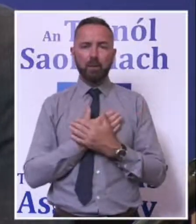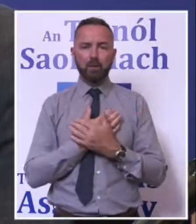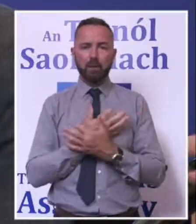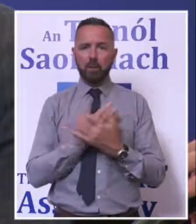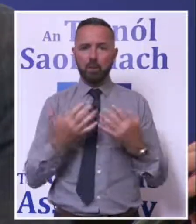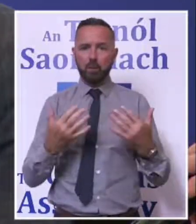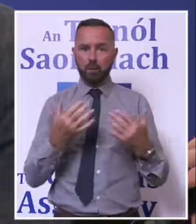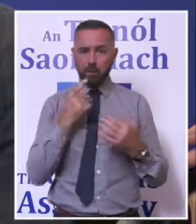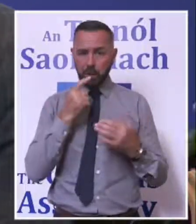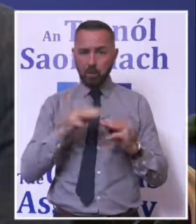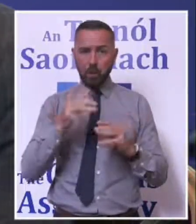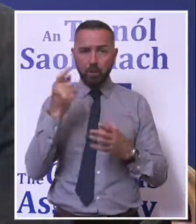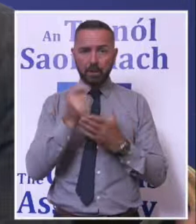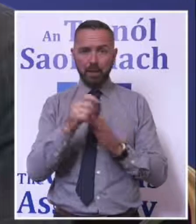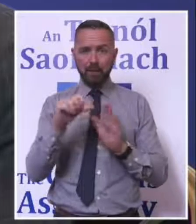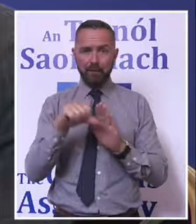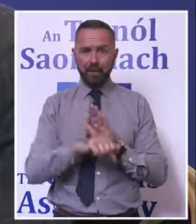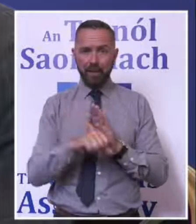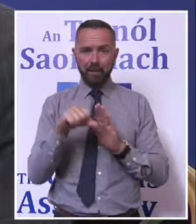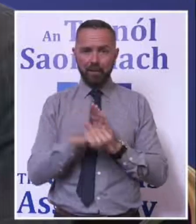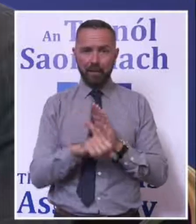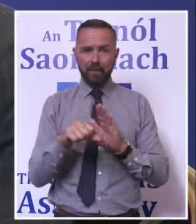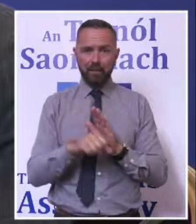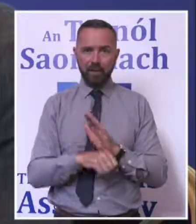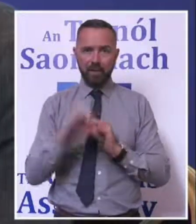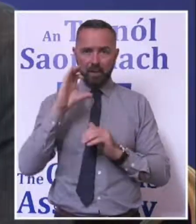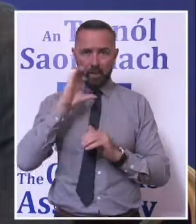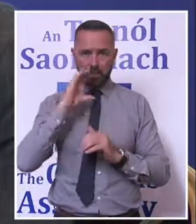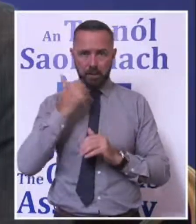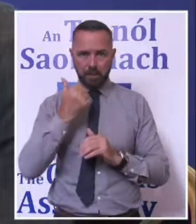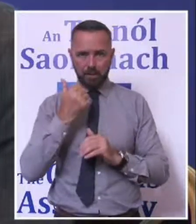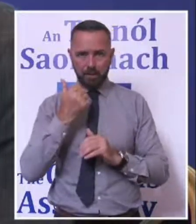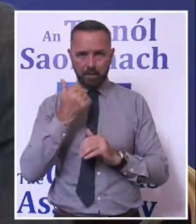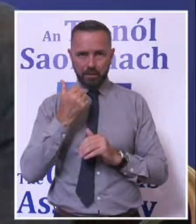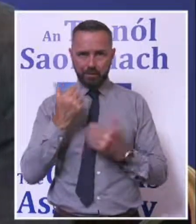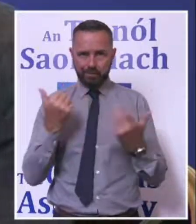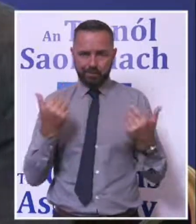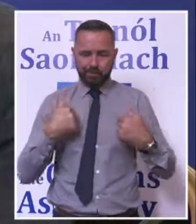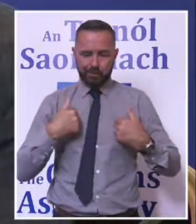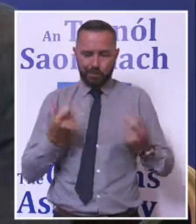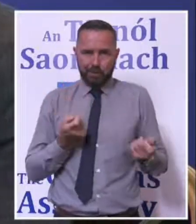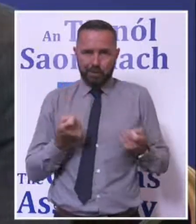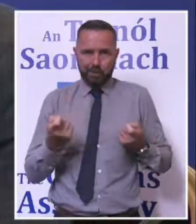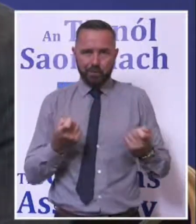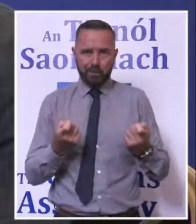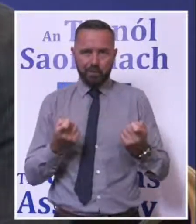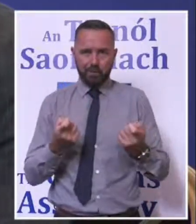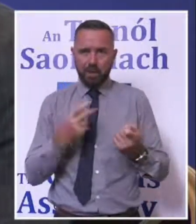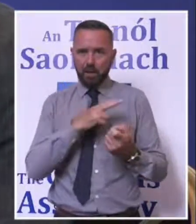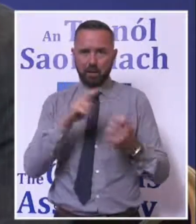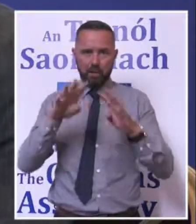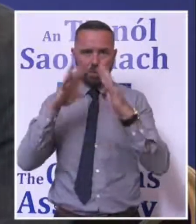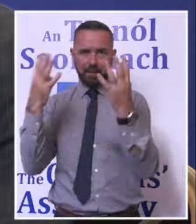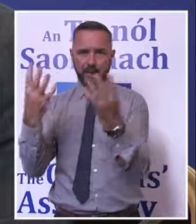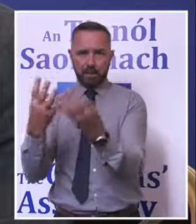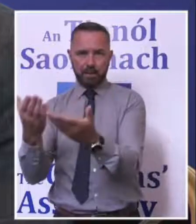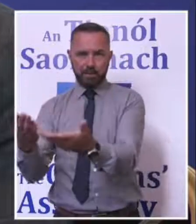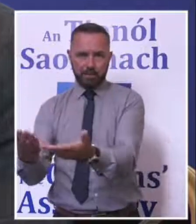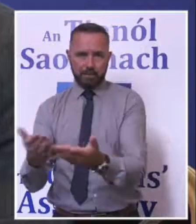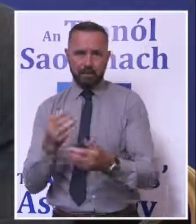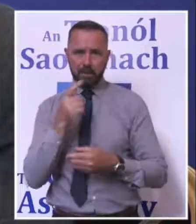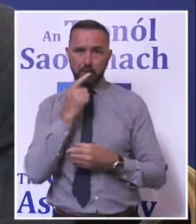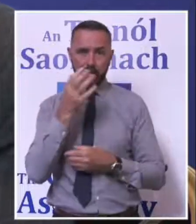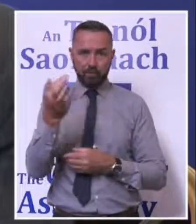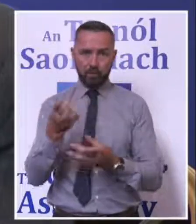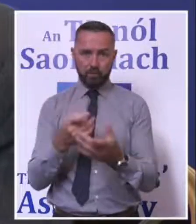failed, because we do have a fondness for it as a society. It would have would make a huge difference